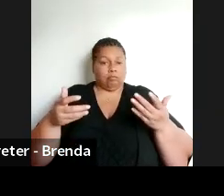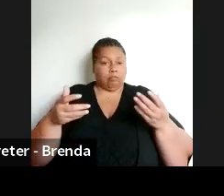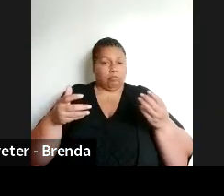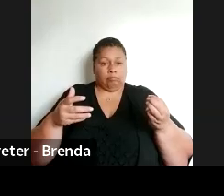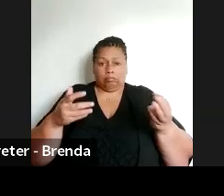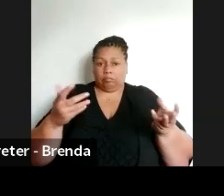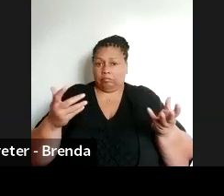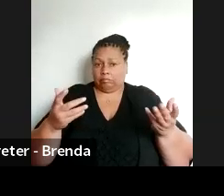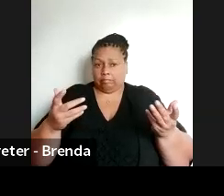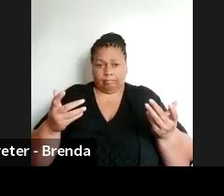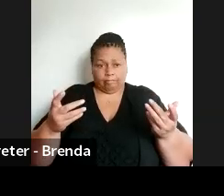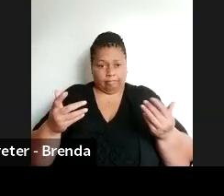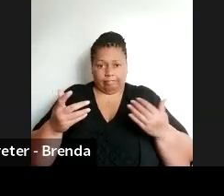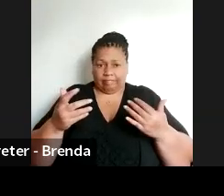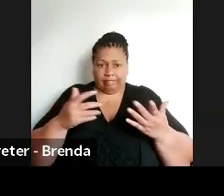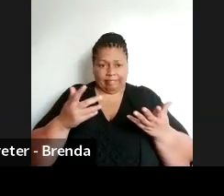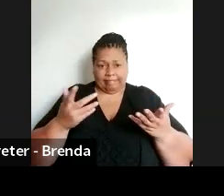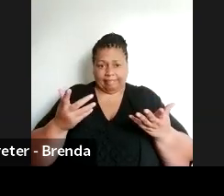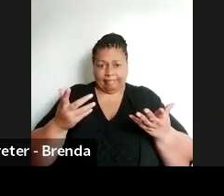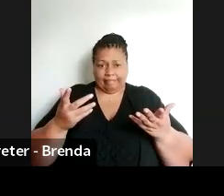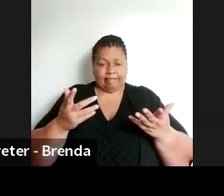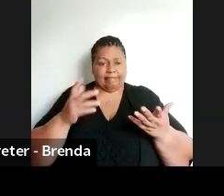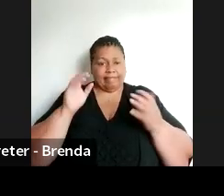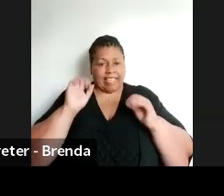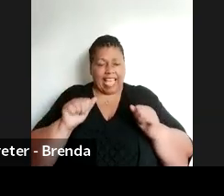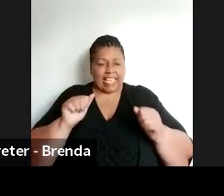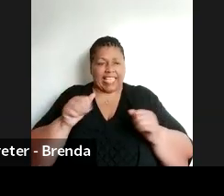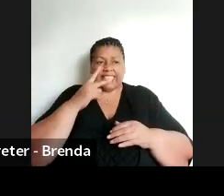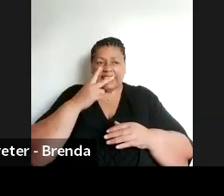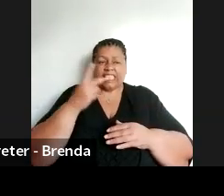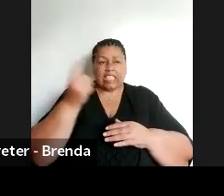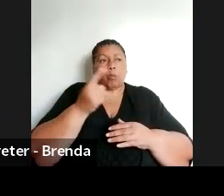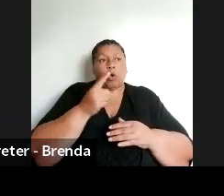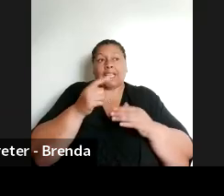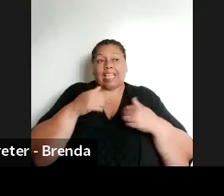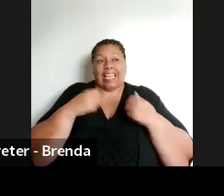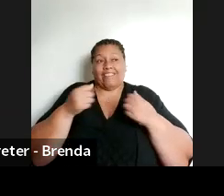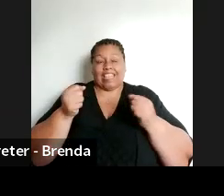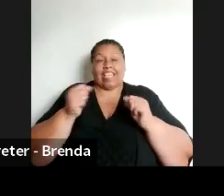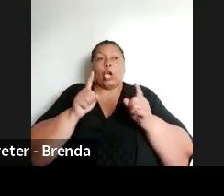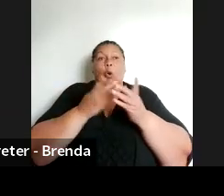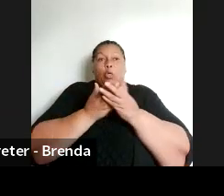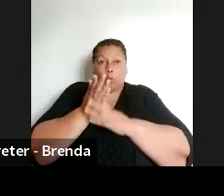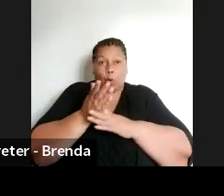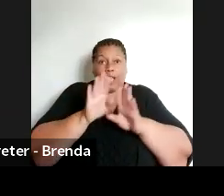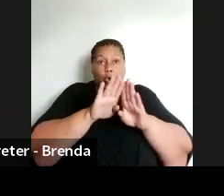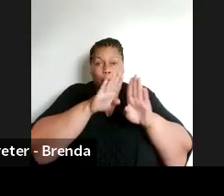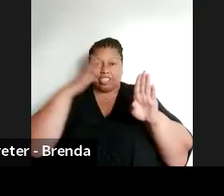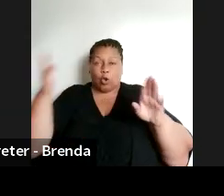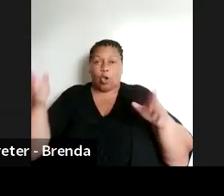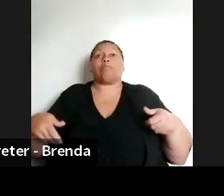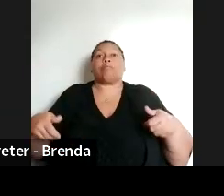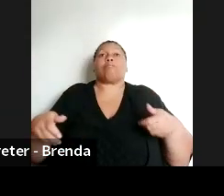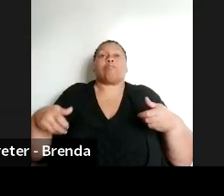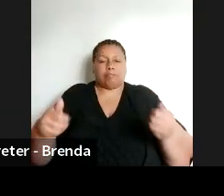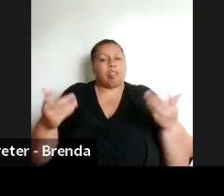if I could see someone confidently go through an open door, that would that would mean a lot to me